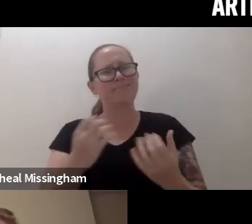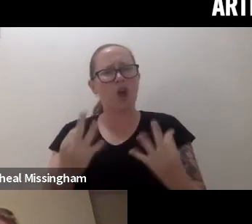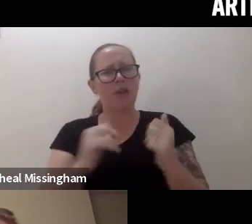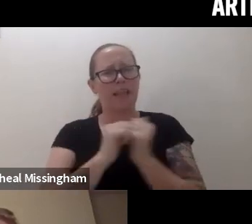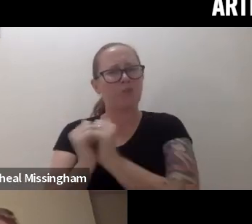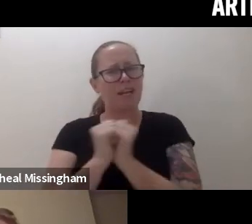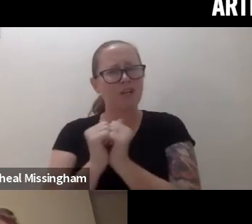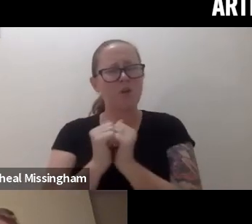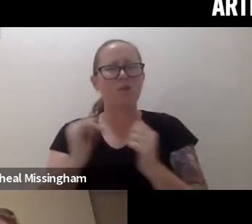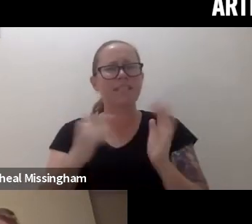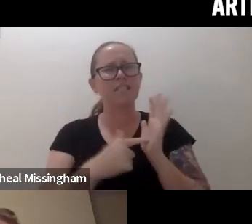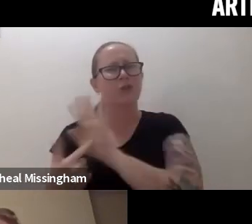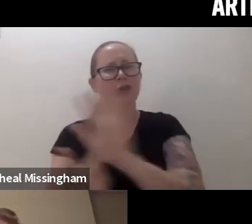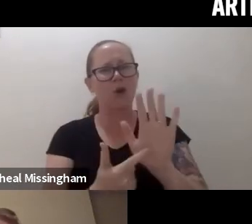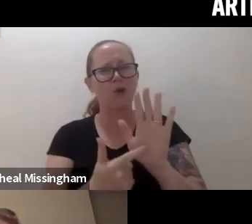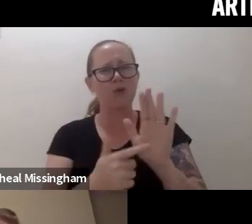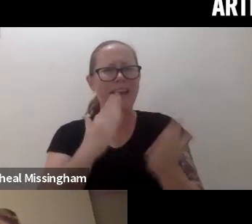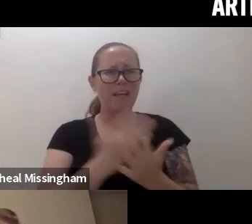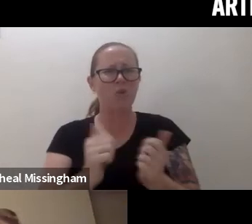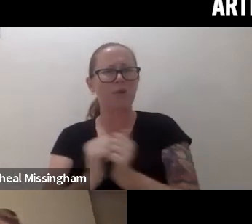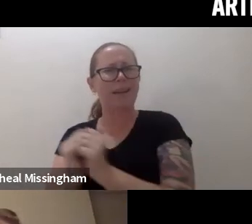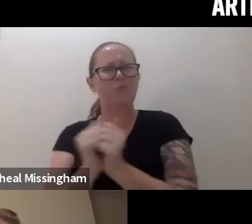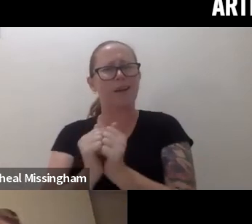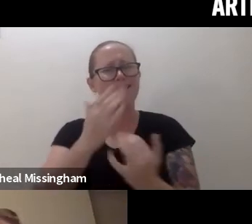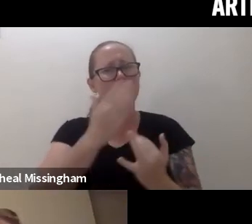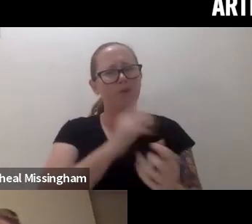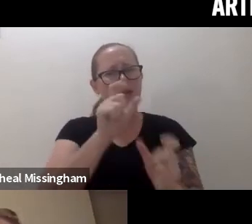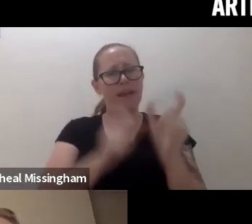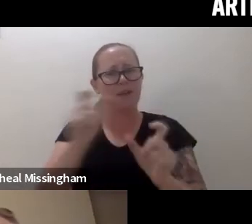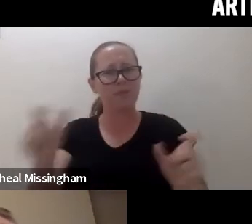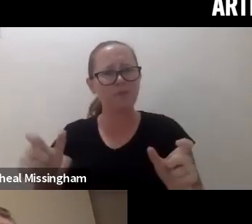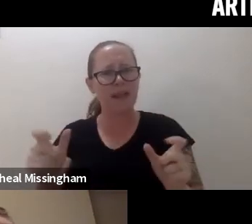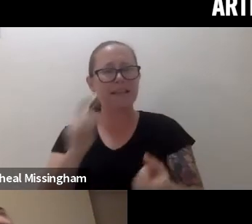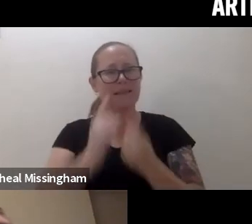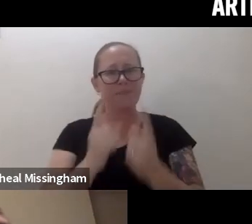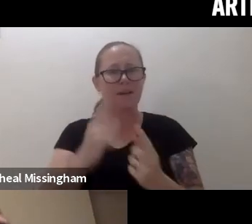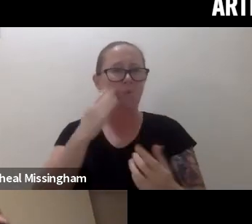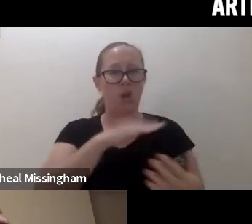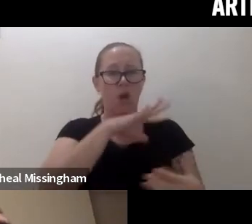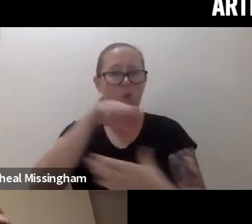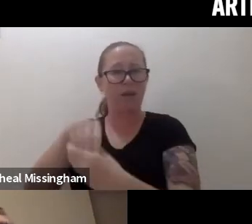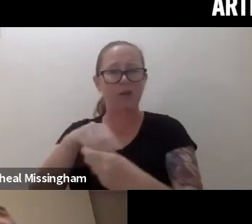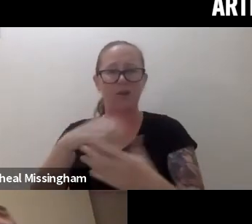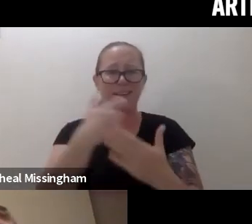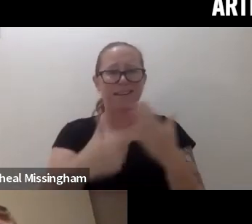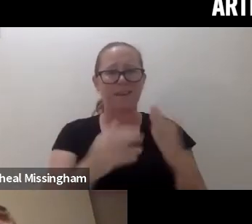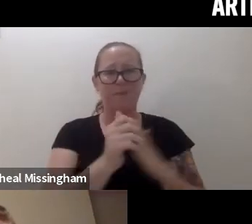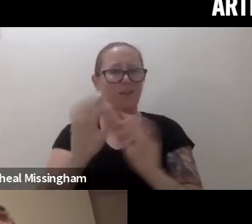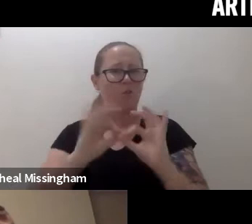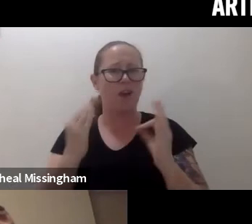there's actually no collaboration, or it doesn't show the actual collaboration between each people. And sometimes when I go into